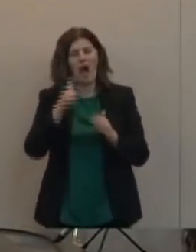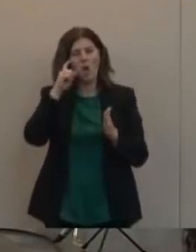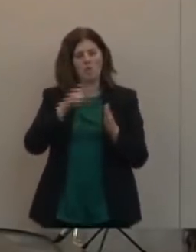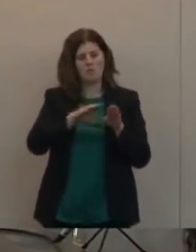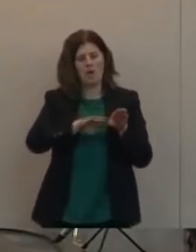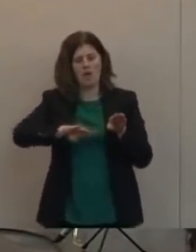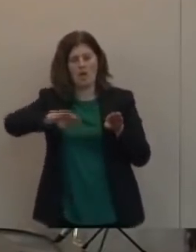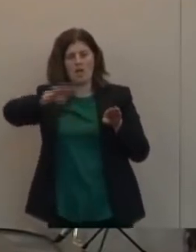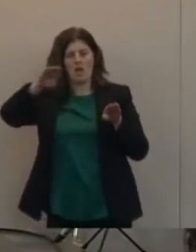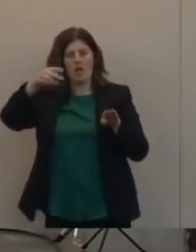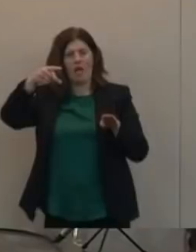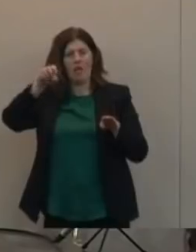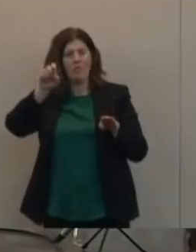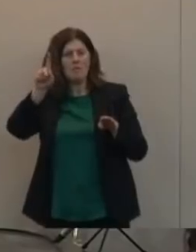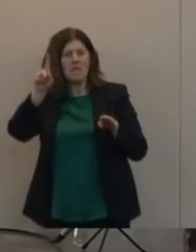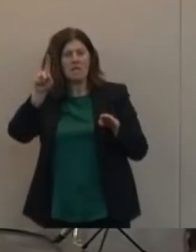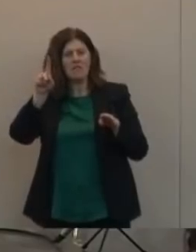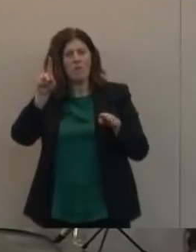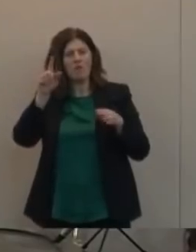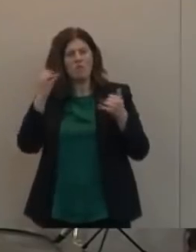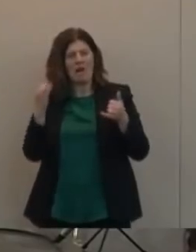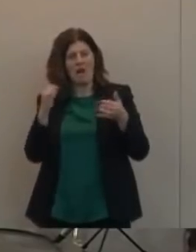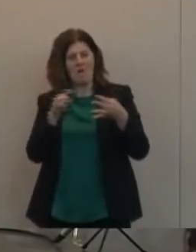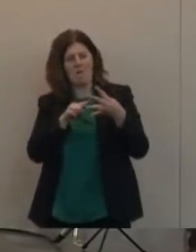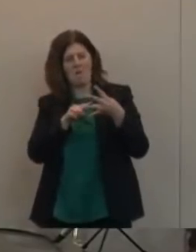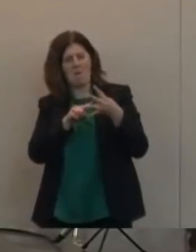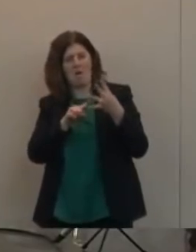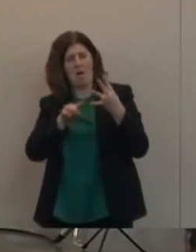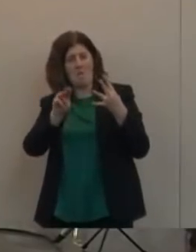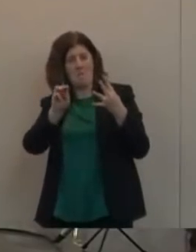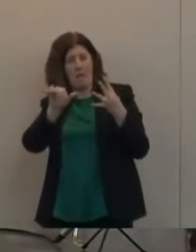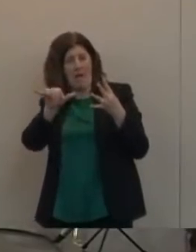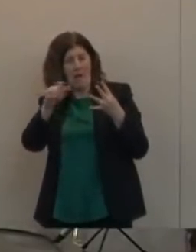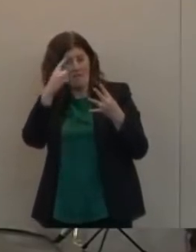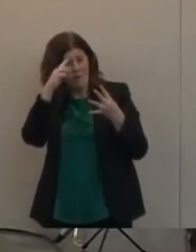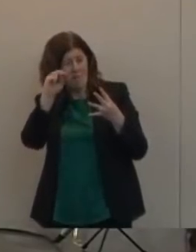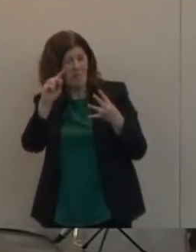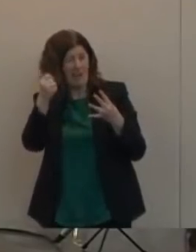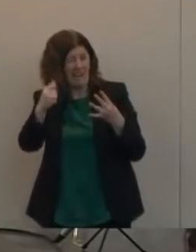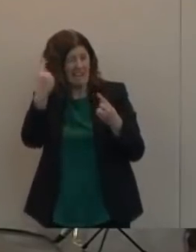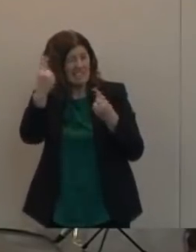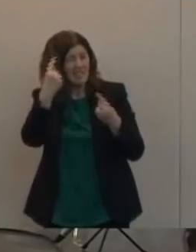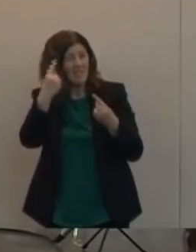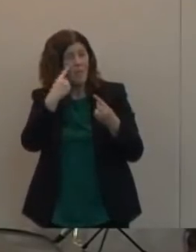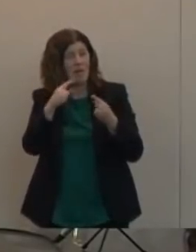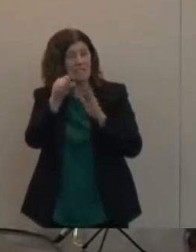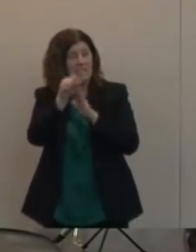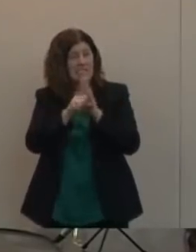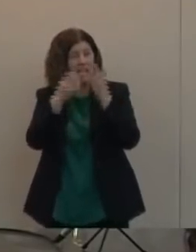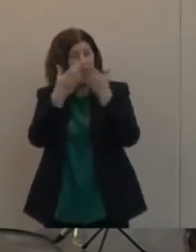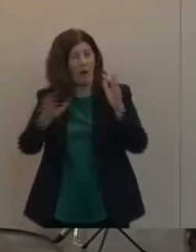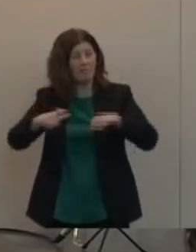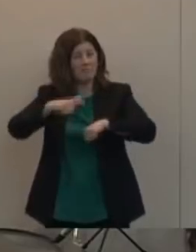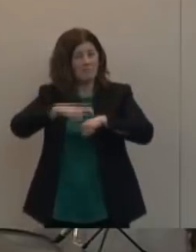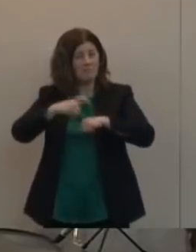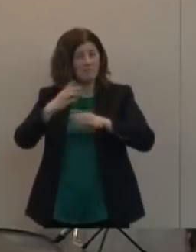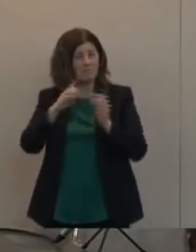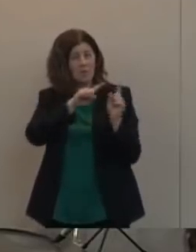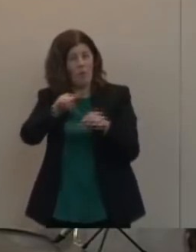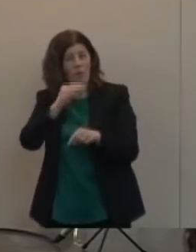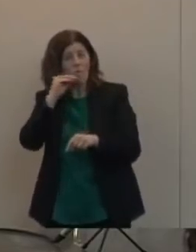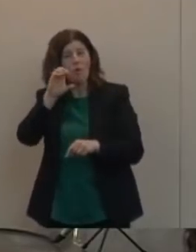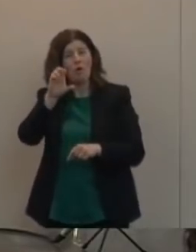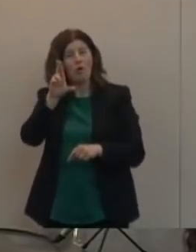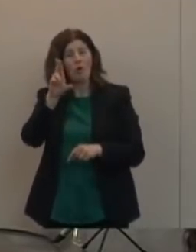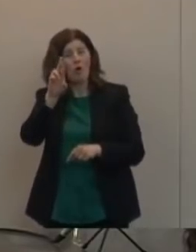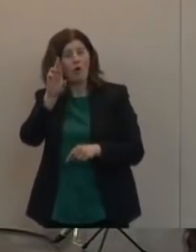is estimated for kind of late May right now in New Mexico. Is there any consideration of a statewide curfew if the state